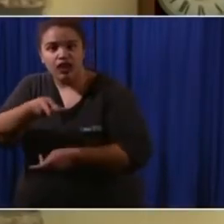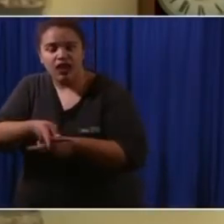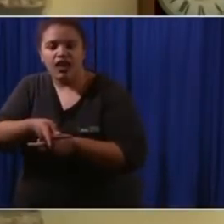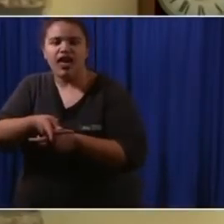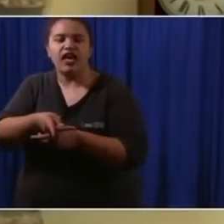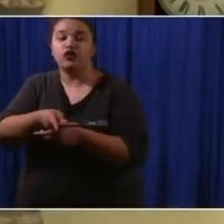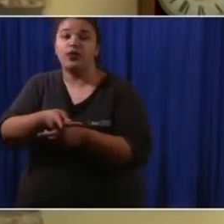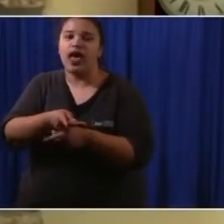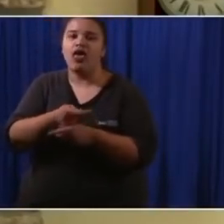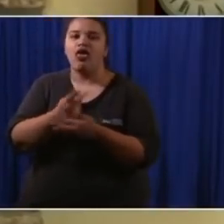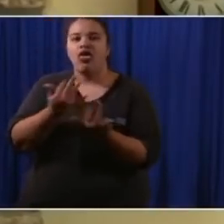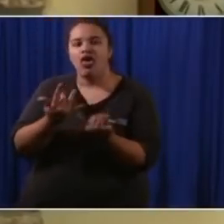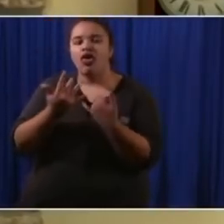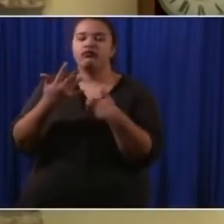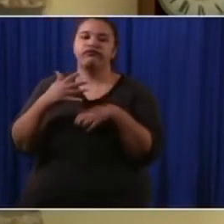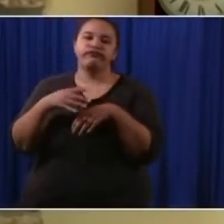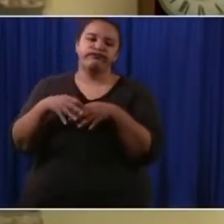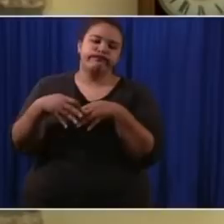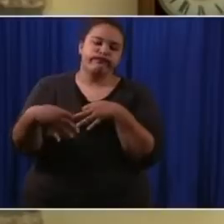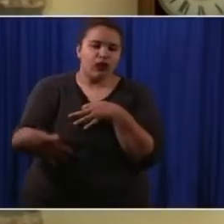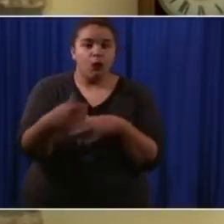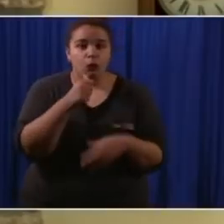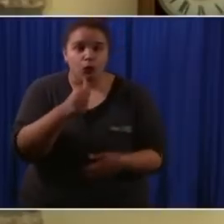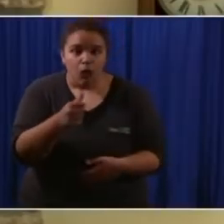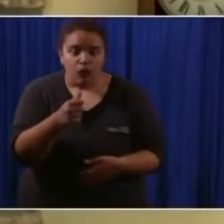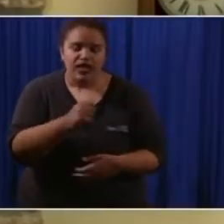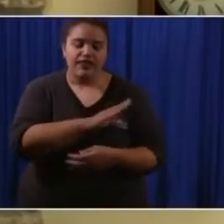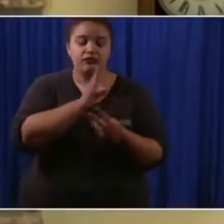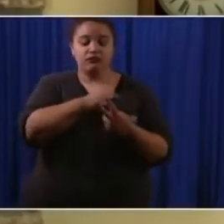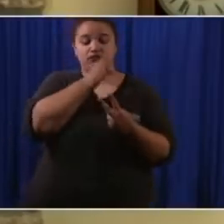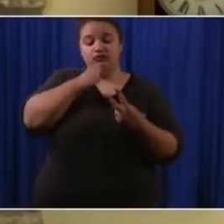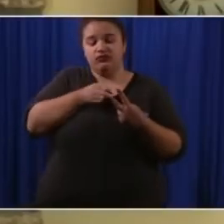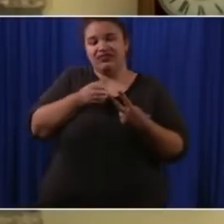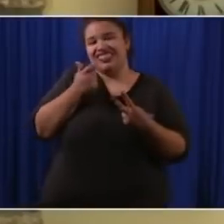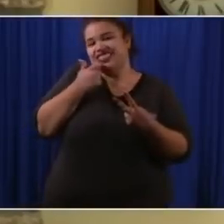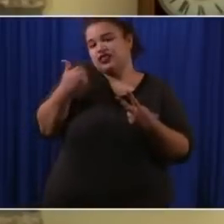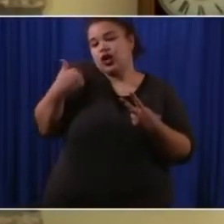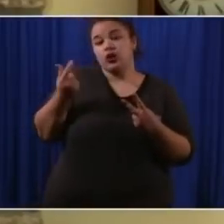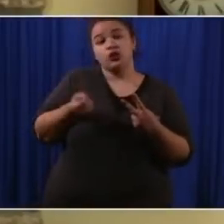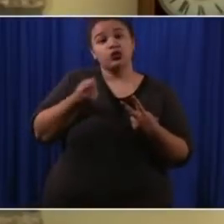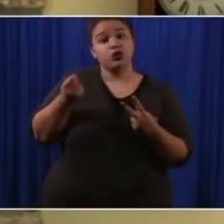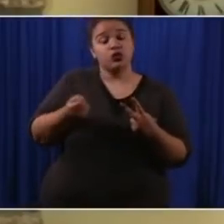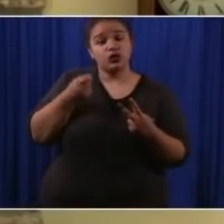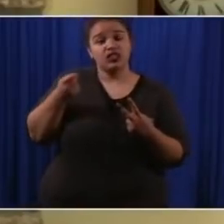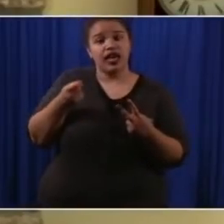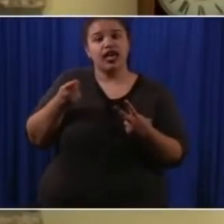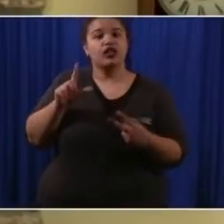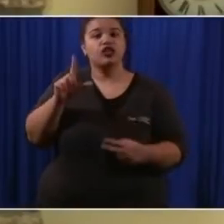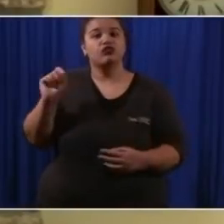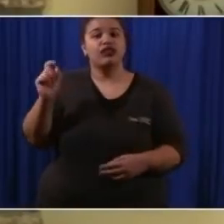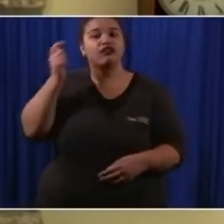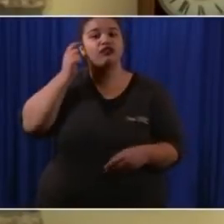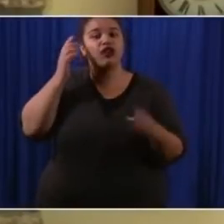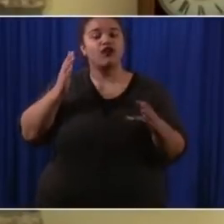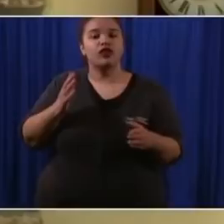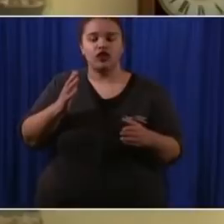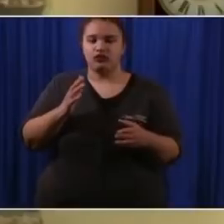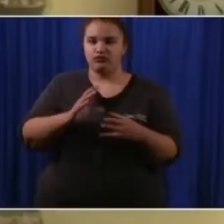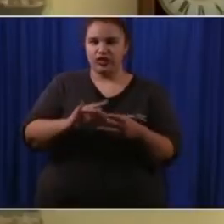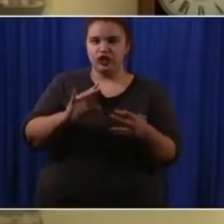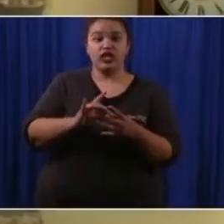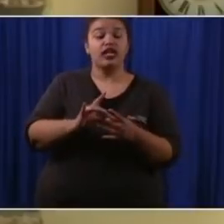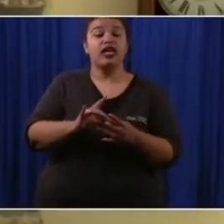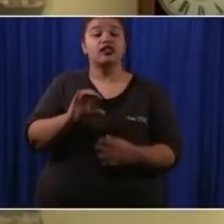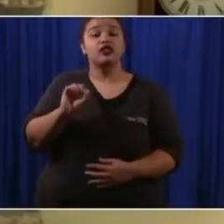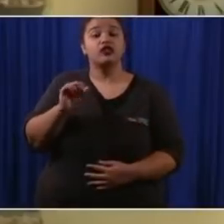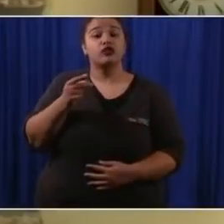process? And then the other question, as you mentioned on Tuesday, Lieutenant Governor did about site inspectors at sporting events. And while we've